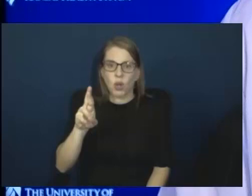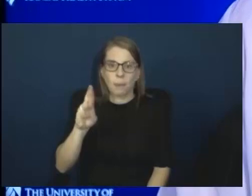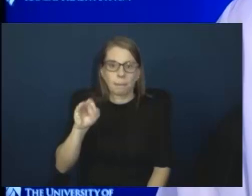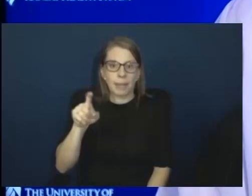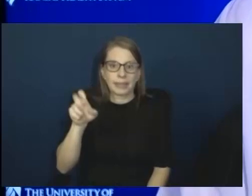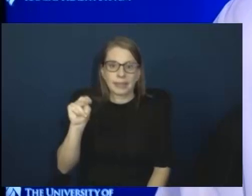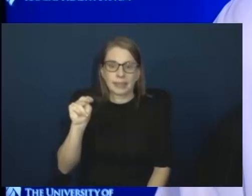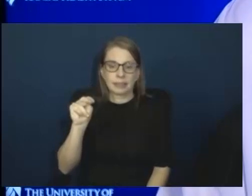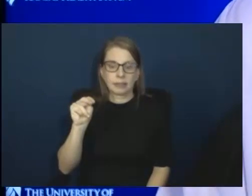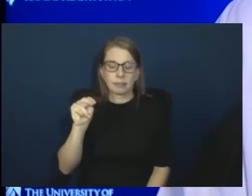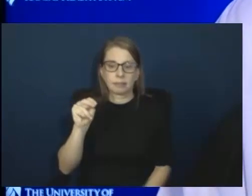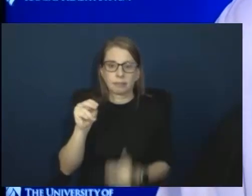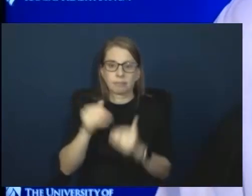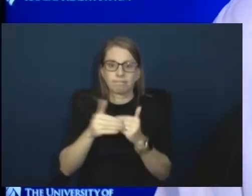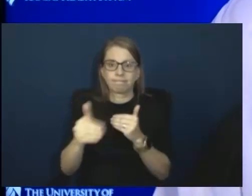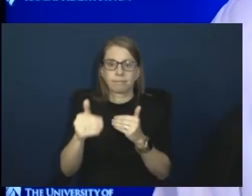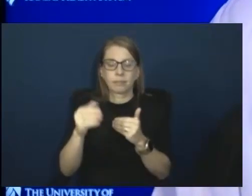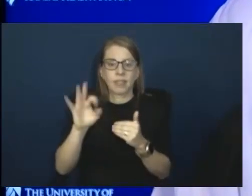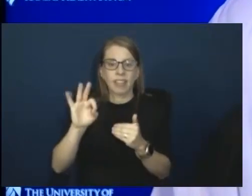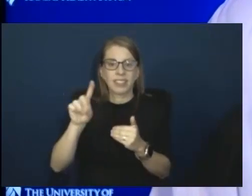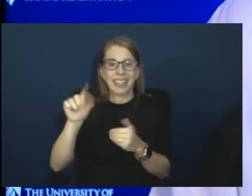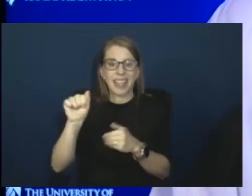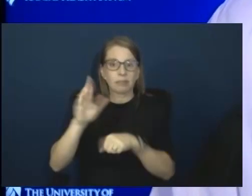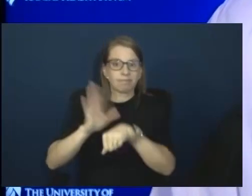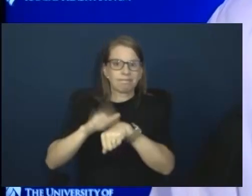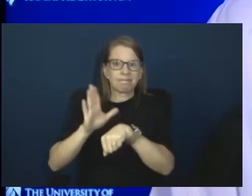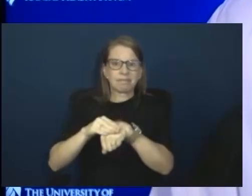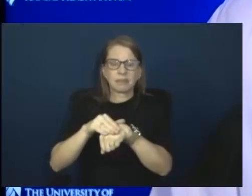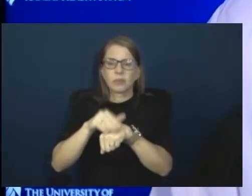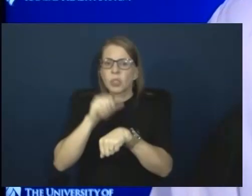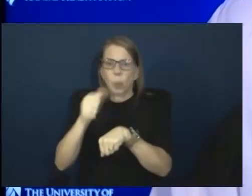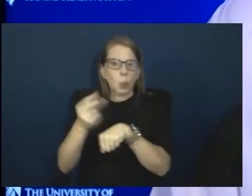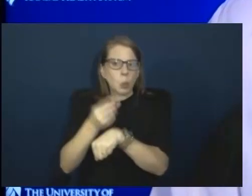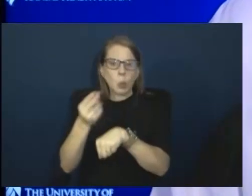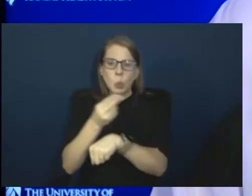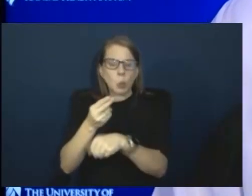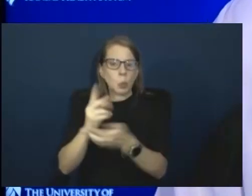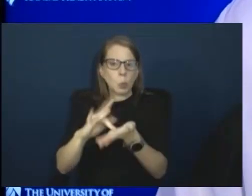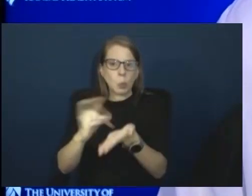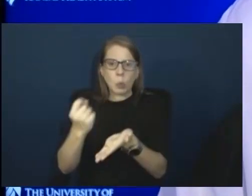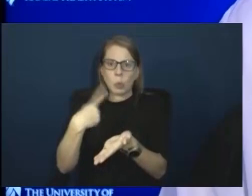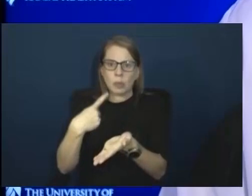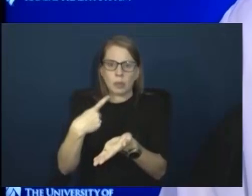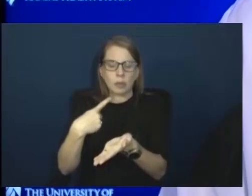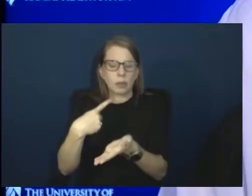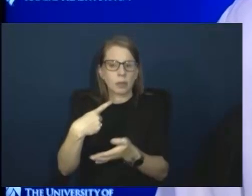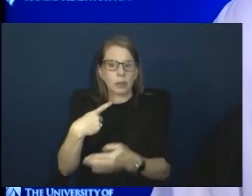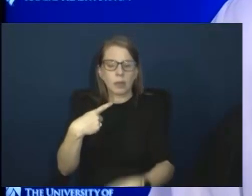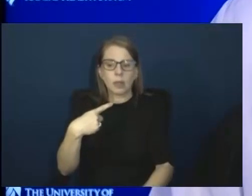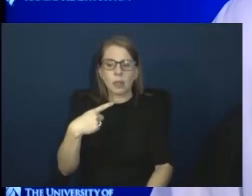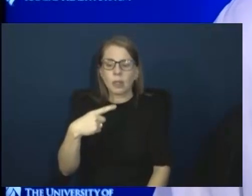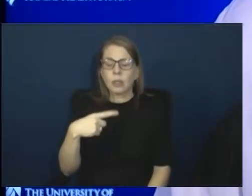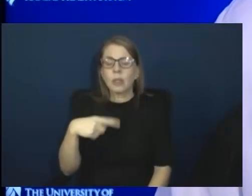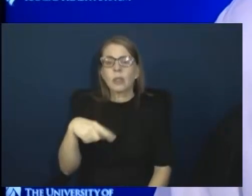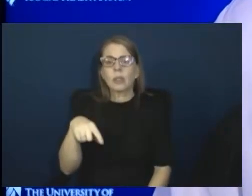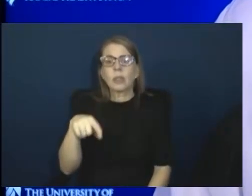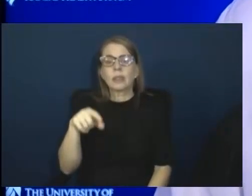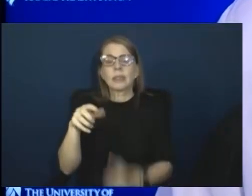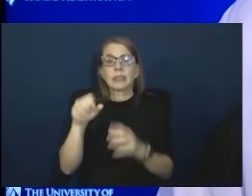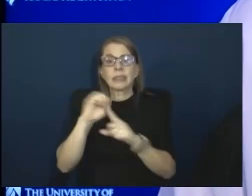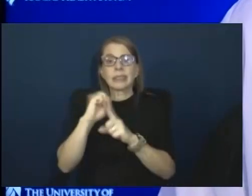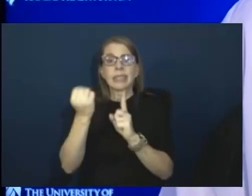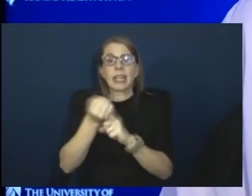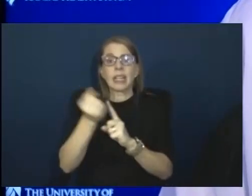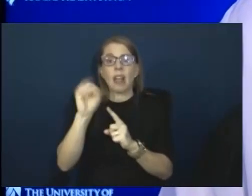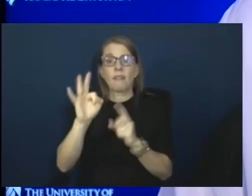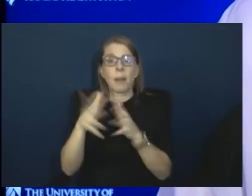the FDA warns against its use. The Infectious Disease Society of America does not recommend its use. World Health